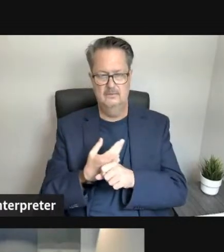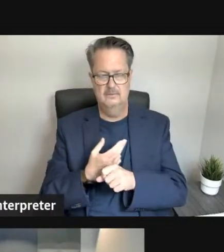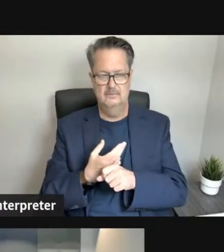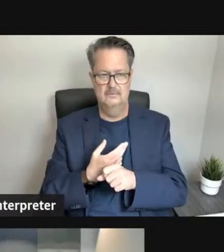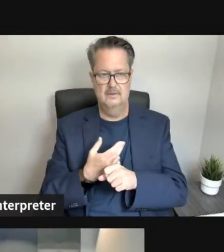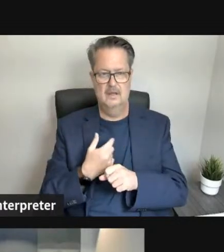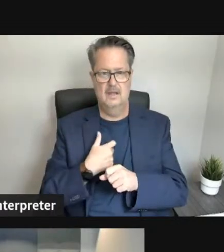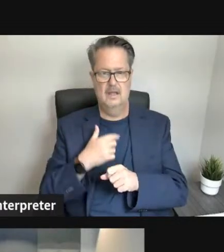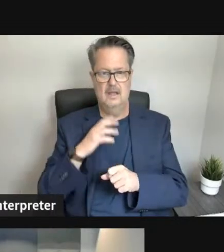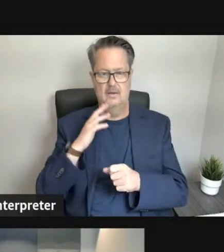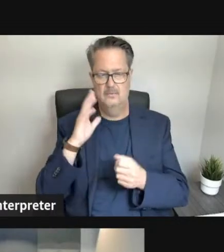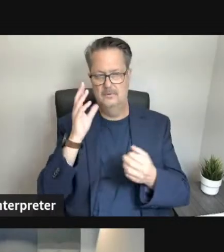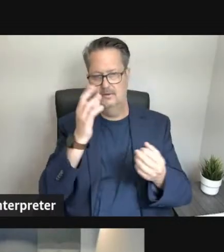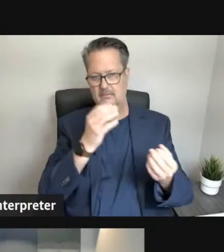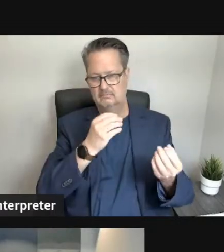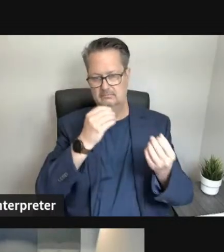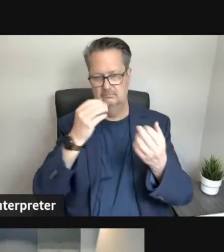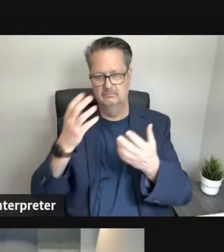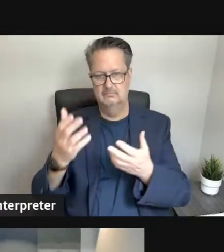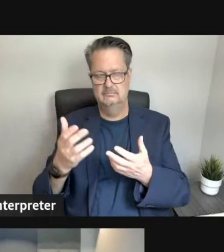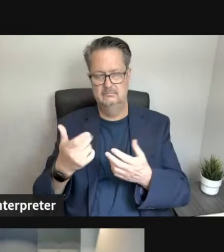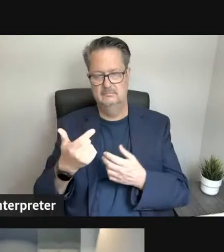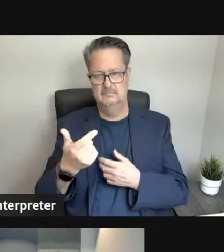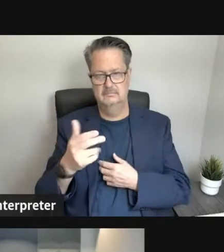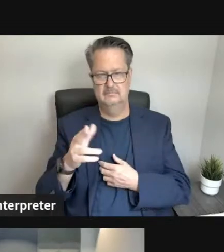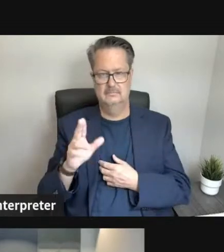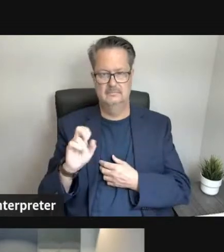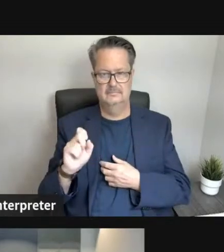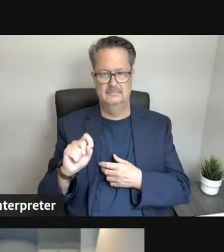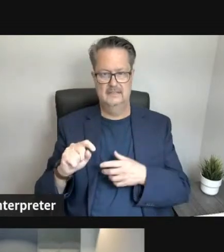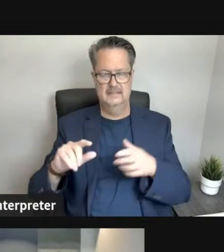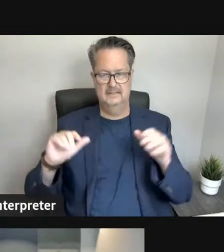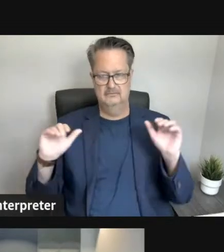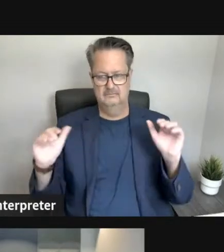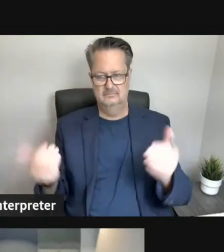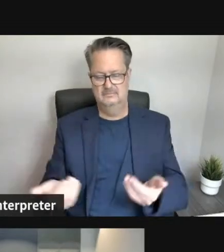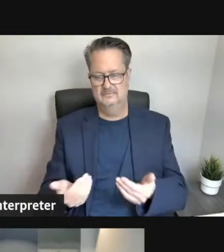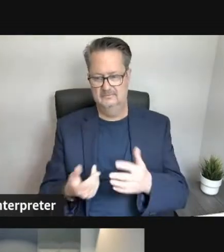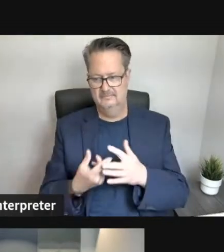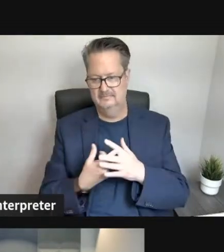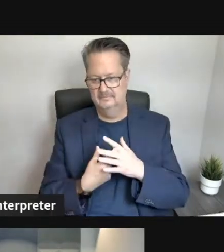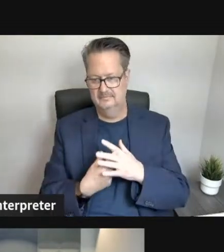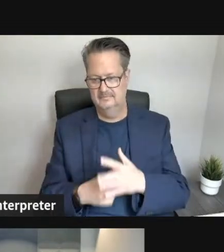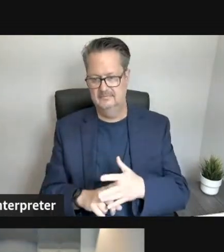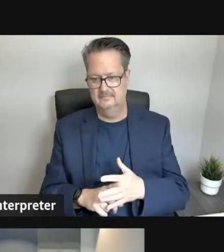I will let my guests introduce themselves. Maybe Victor, you want to kick things off?